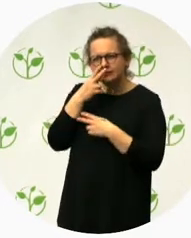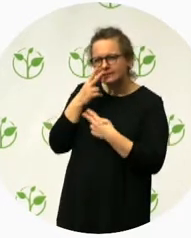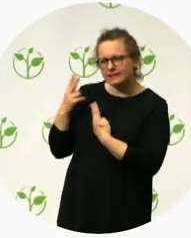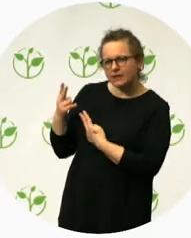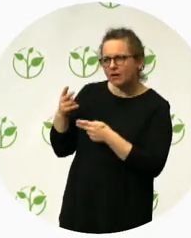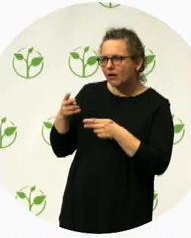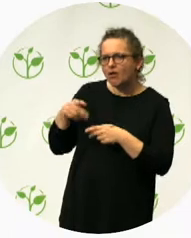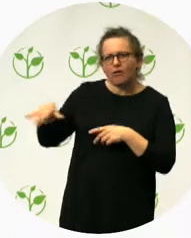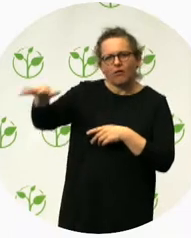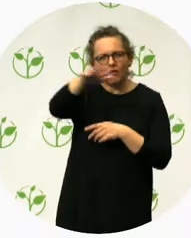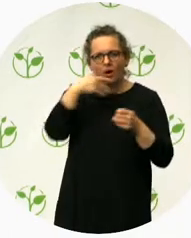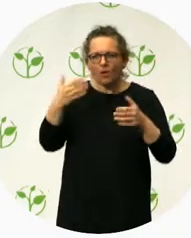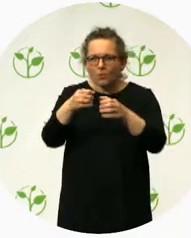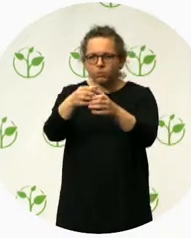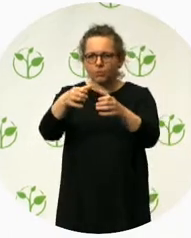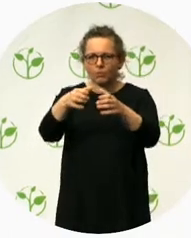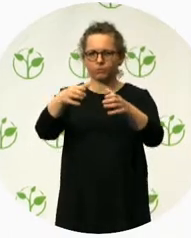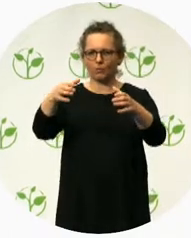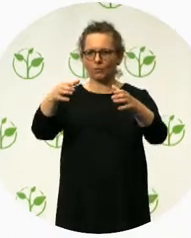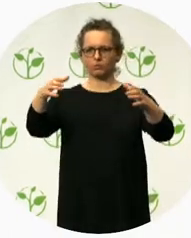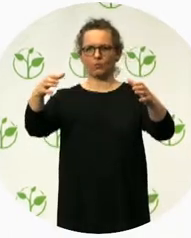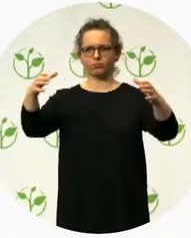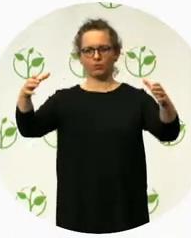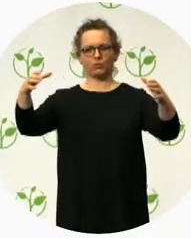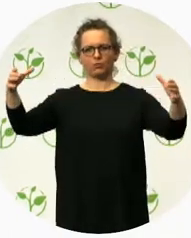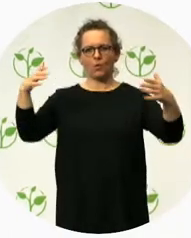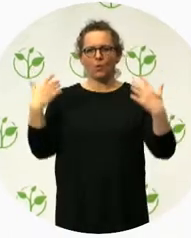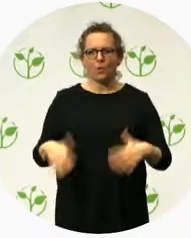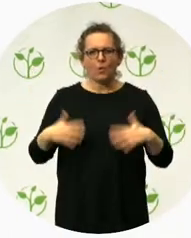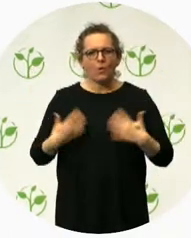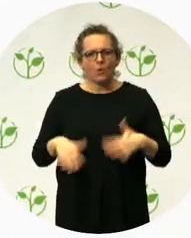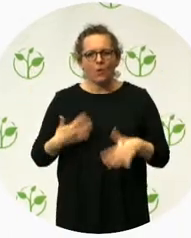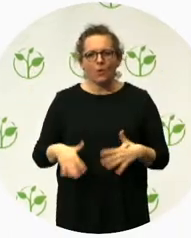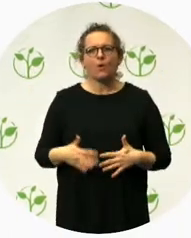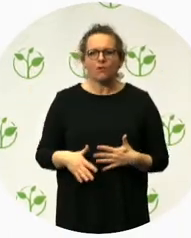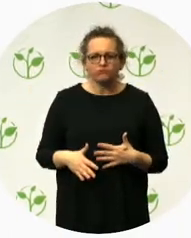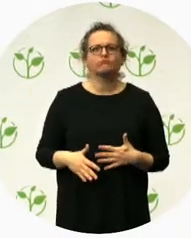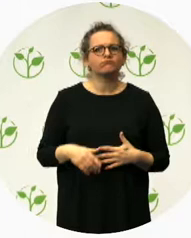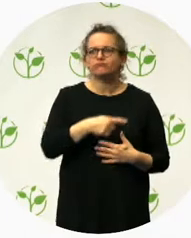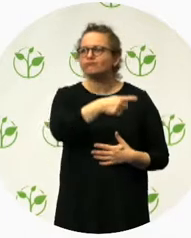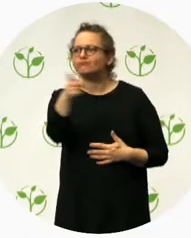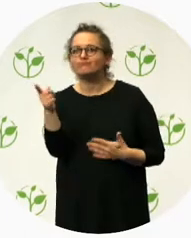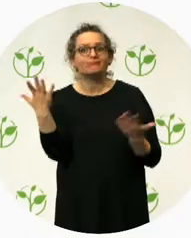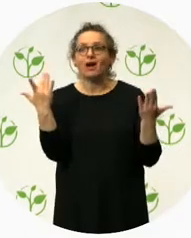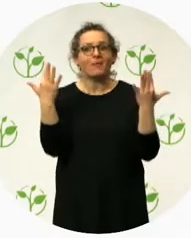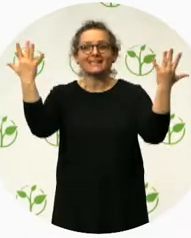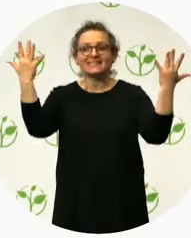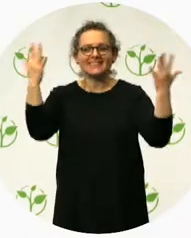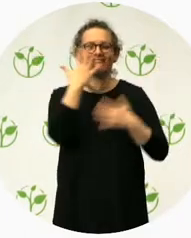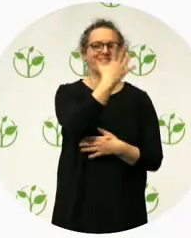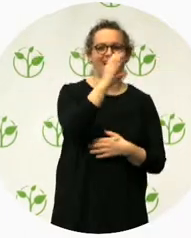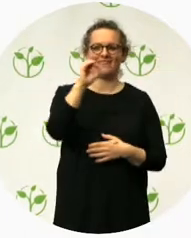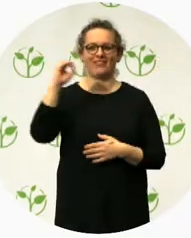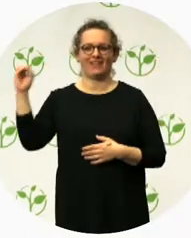have heard, more than 500 participants from more than 70 countries, this conference has become